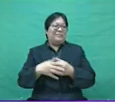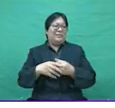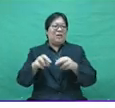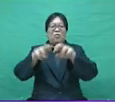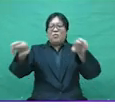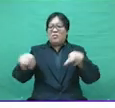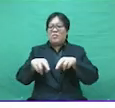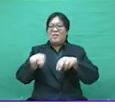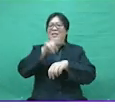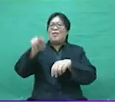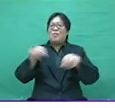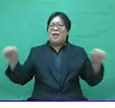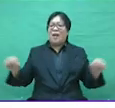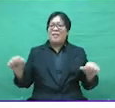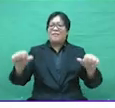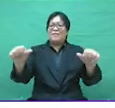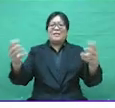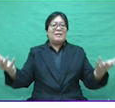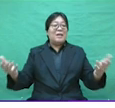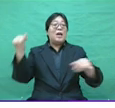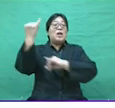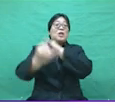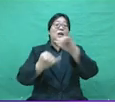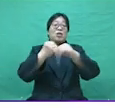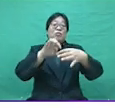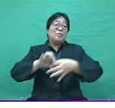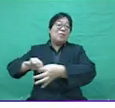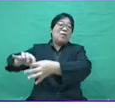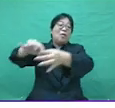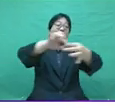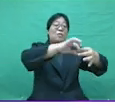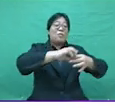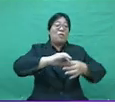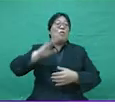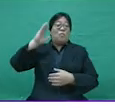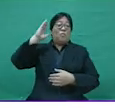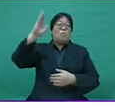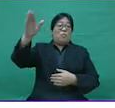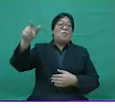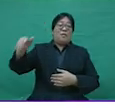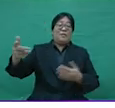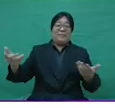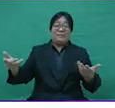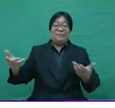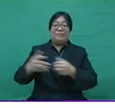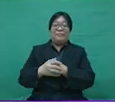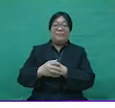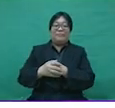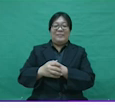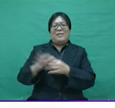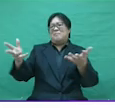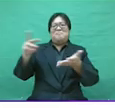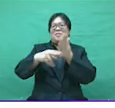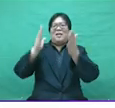regional or national activities, the international cooperation will break or come to a